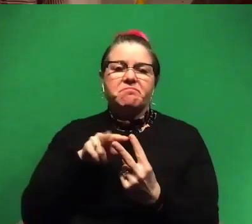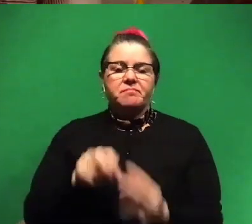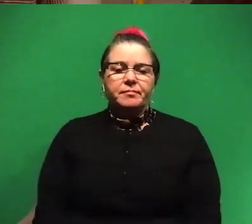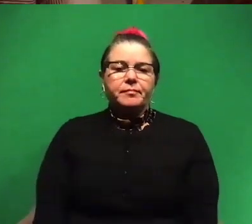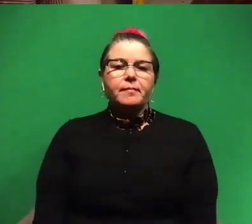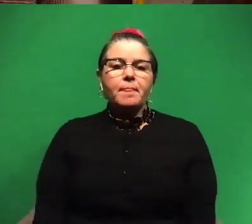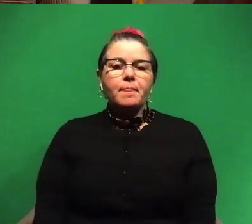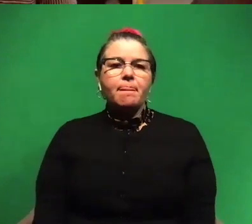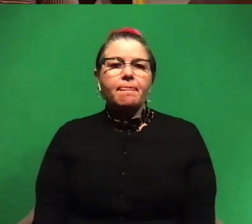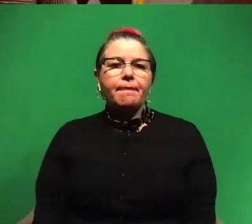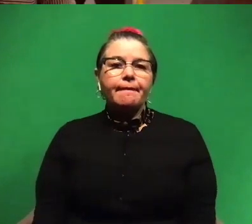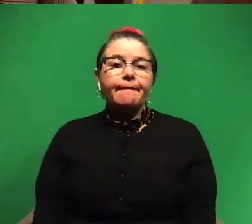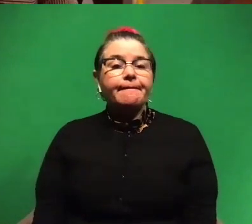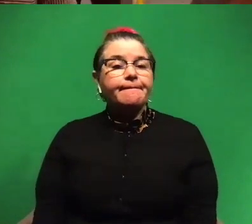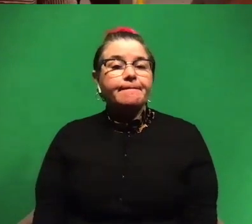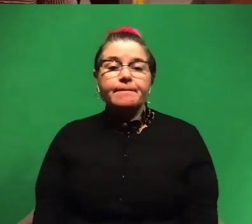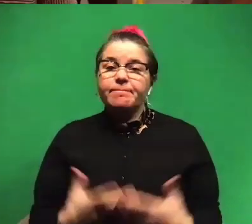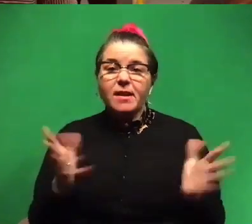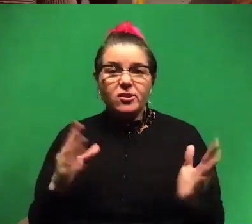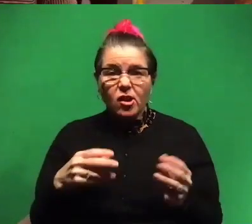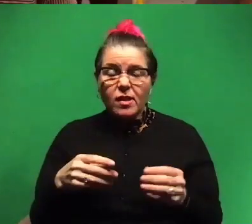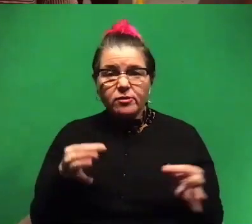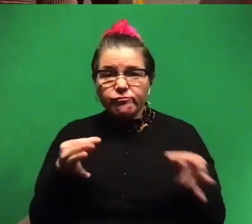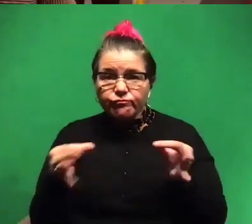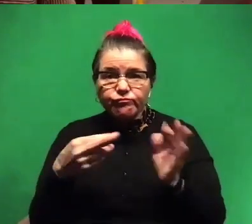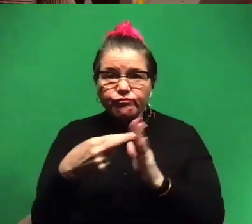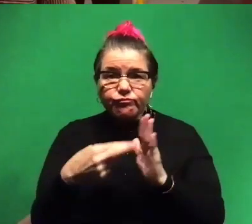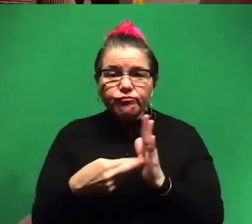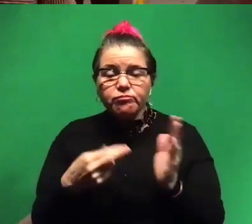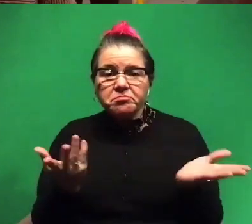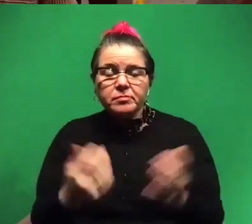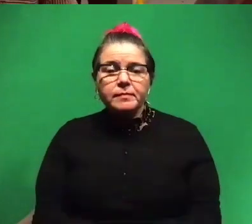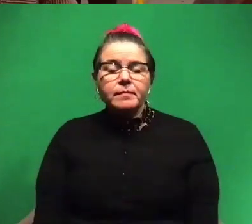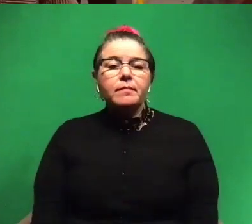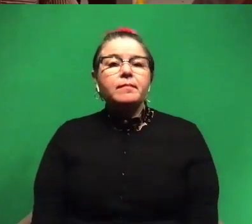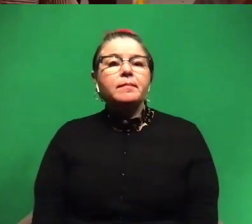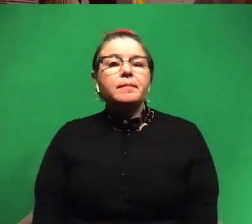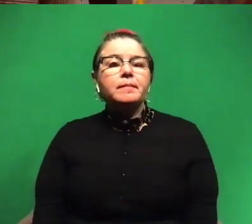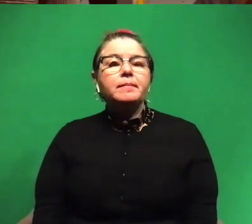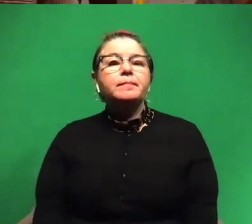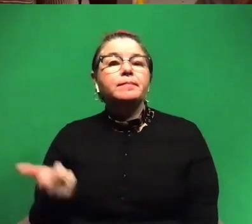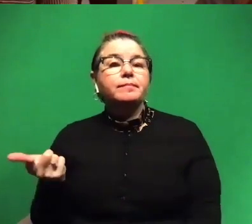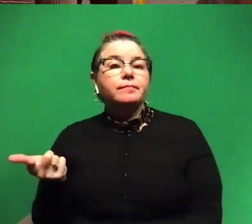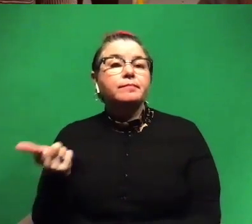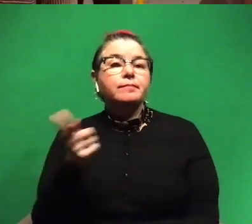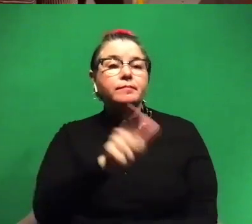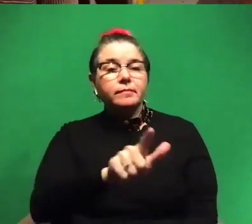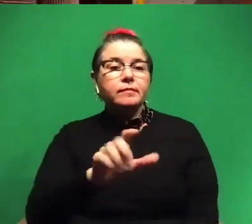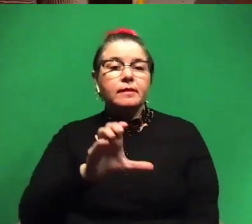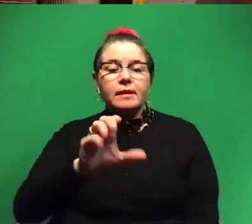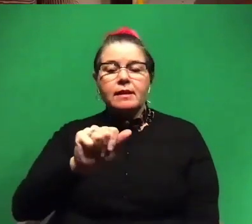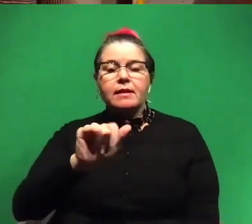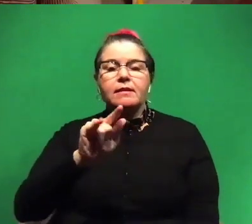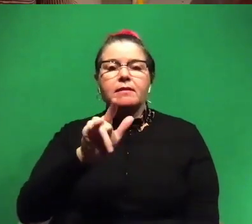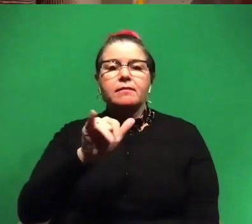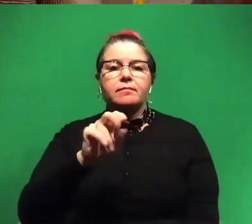paypal.me/SkypeAScientist. And that's really all the housekeeping we've got today. And with that, I'm going to hand it over to our guest